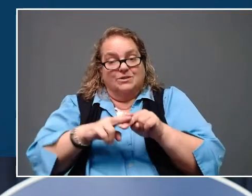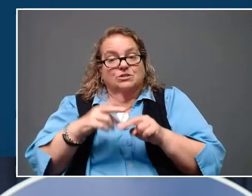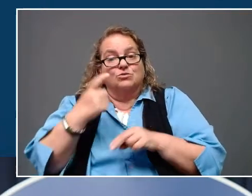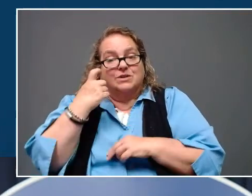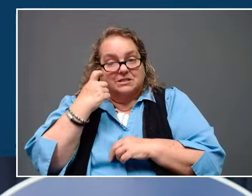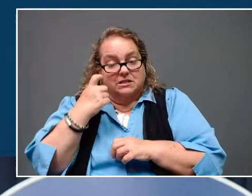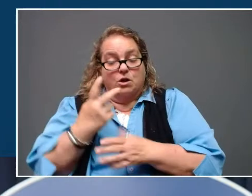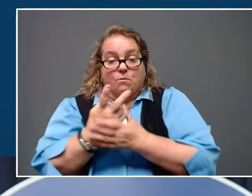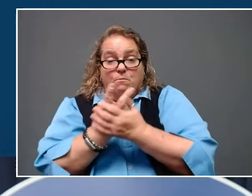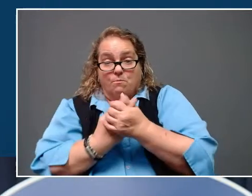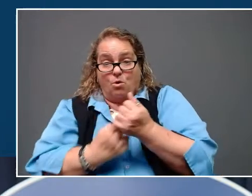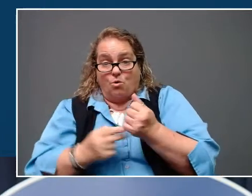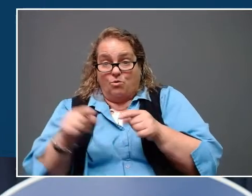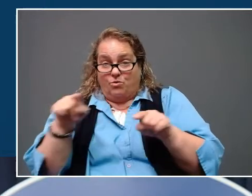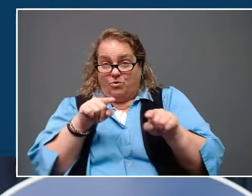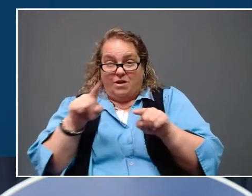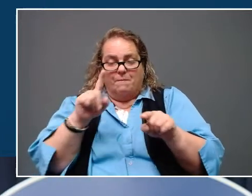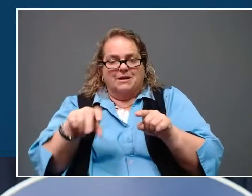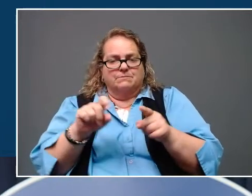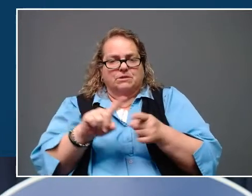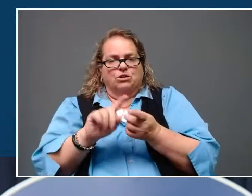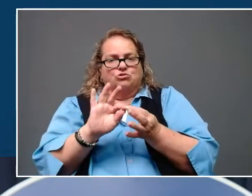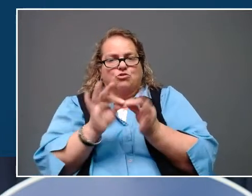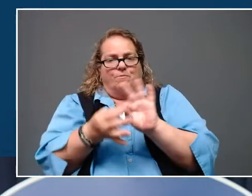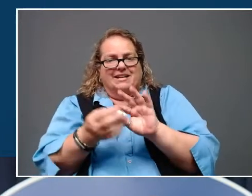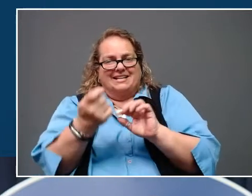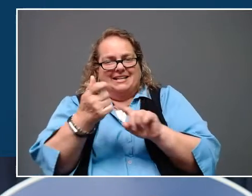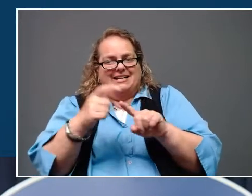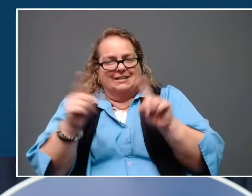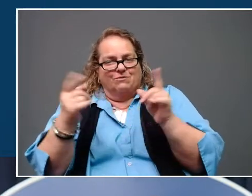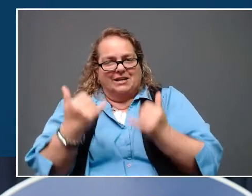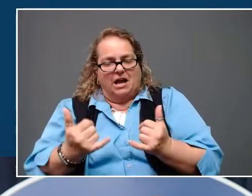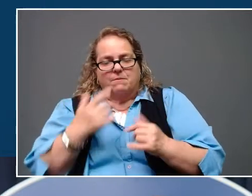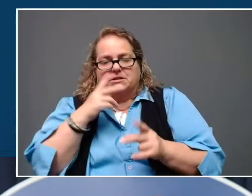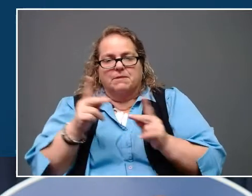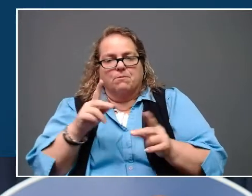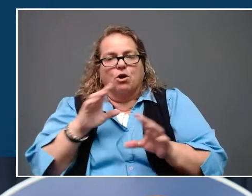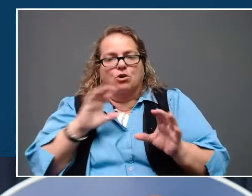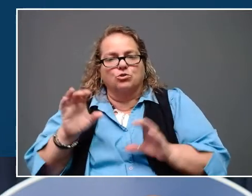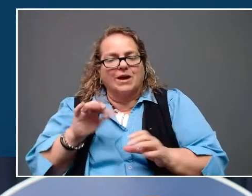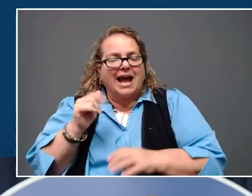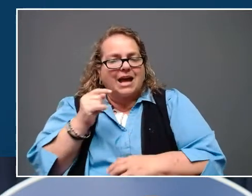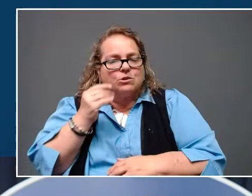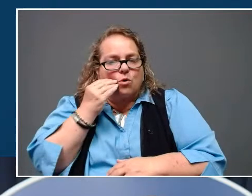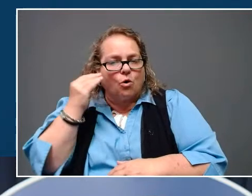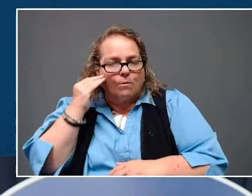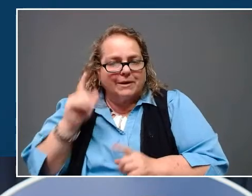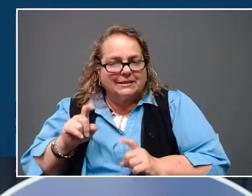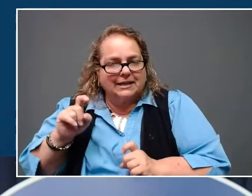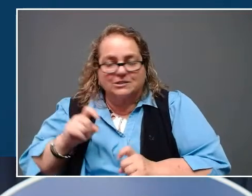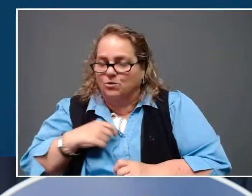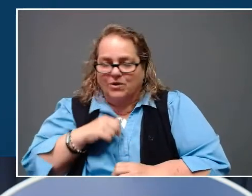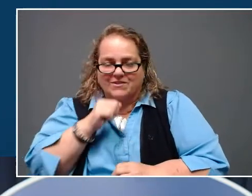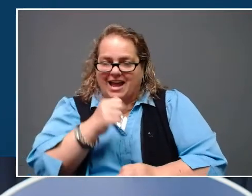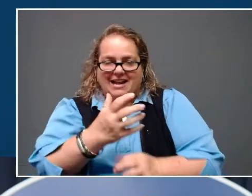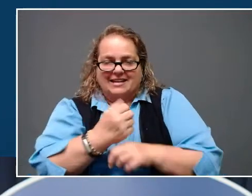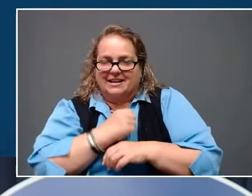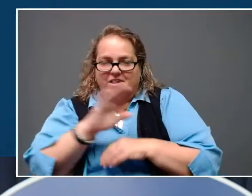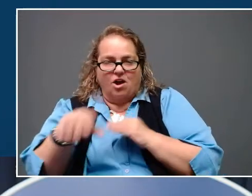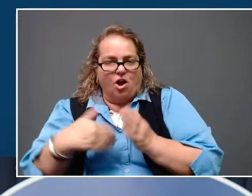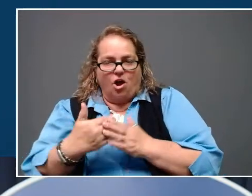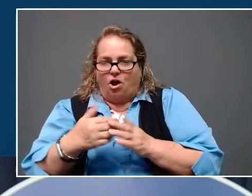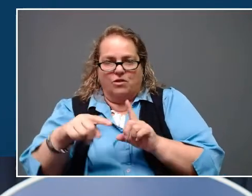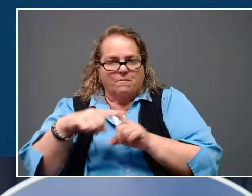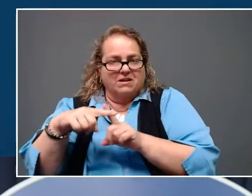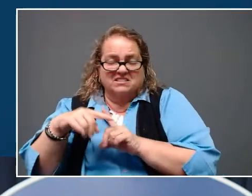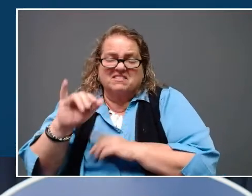of those have to be interpreted differently now, though, because a lot of people are doing at-home tests, and so we're not getting all of those positives, and that's okay because